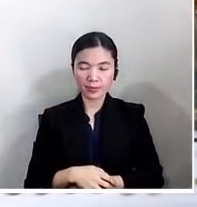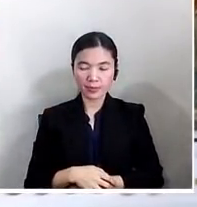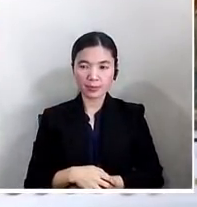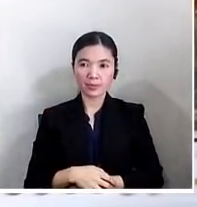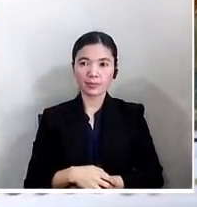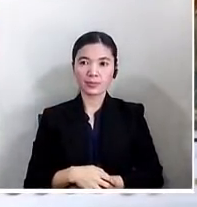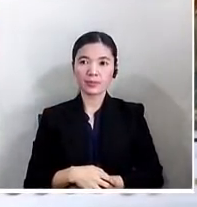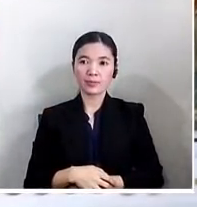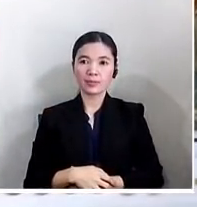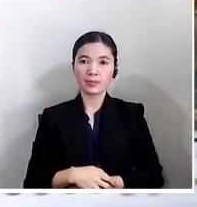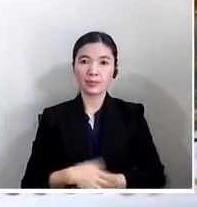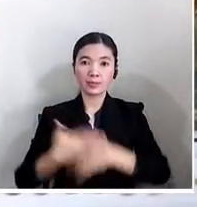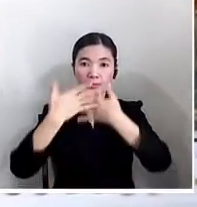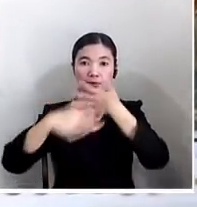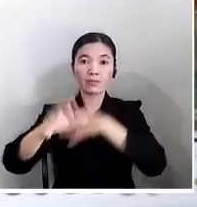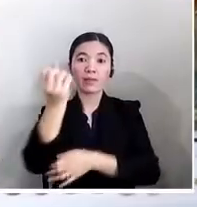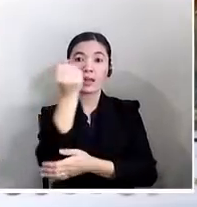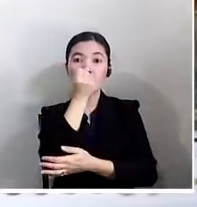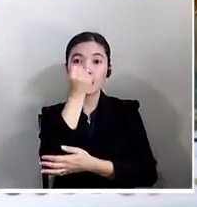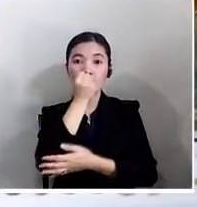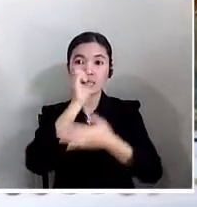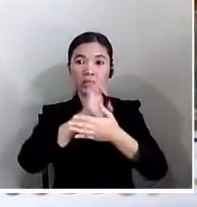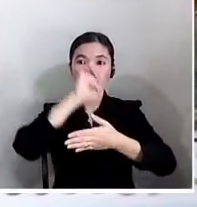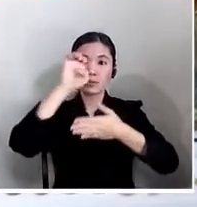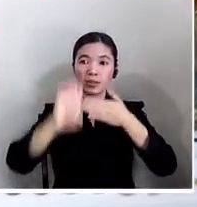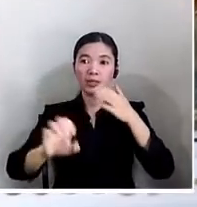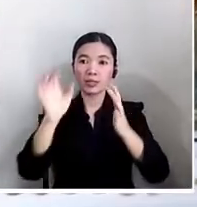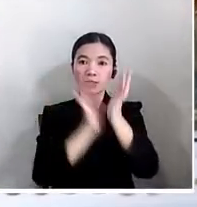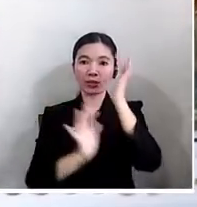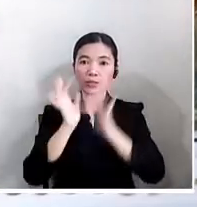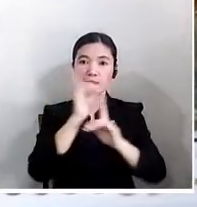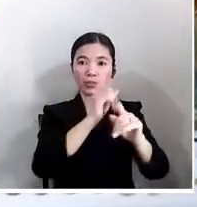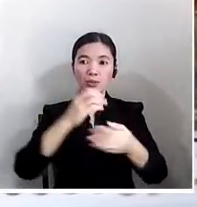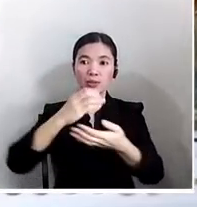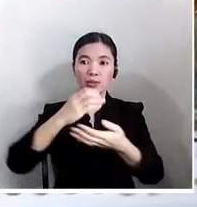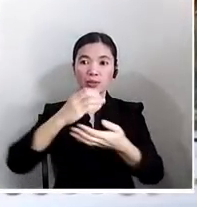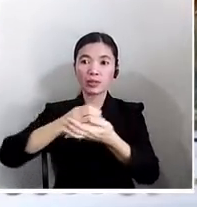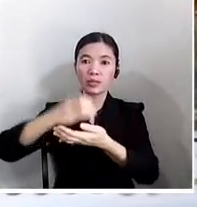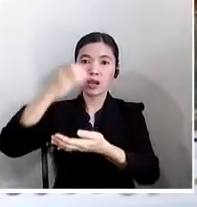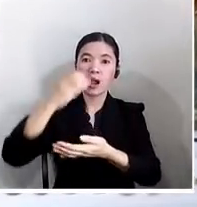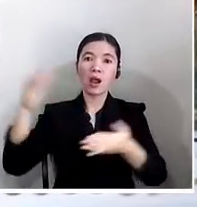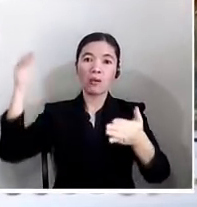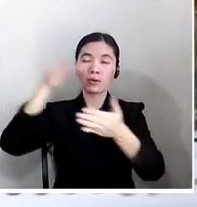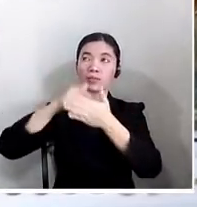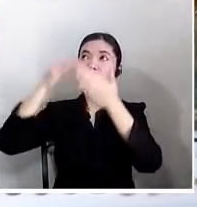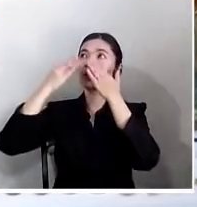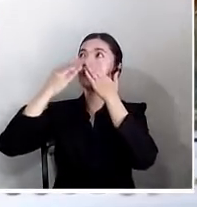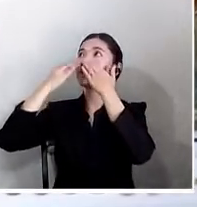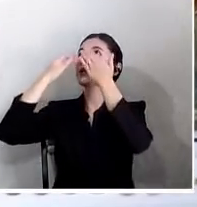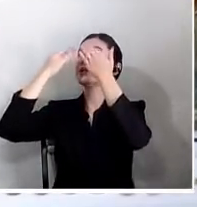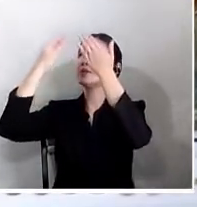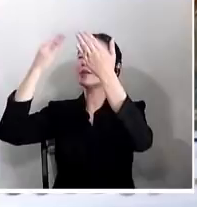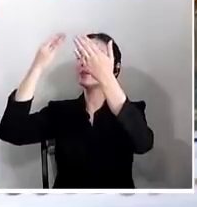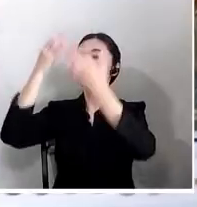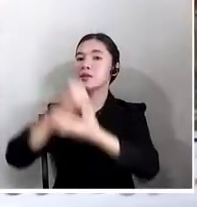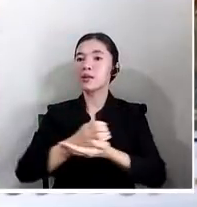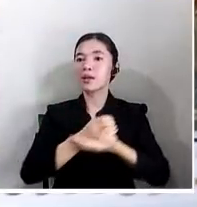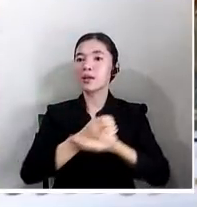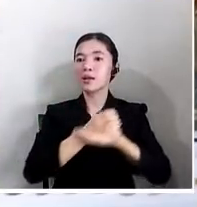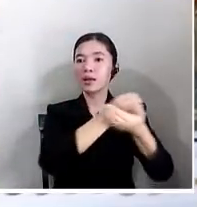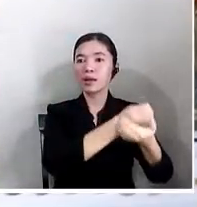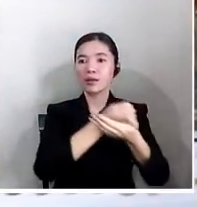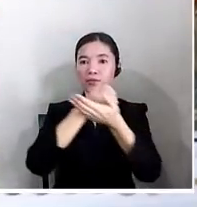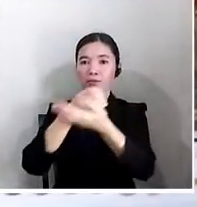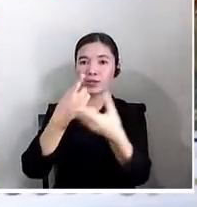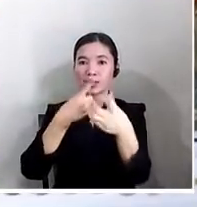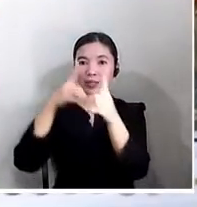In a similar way, when supper was ended, he took the chalice, and once more giving thanks, he gave it to his disciples,